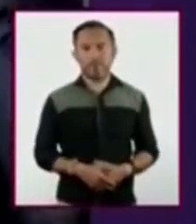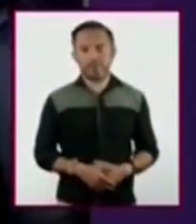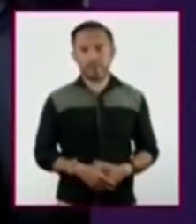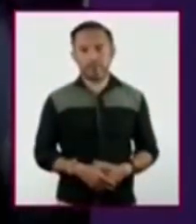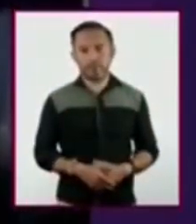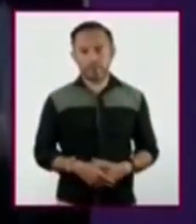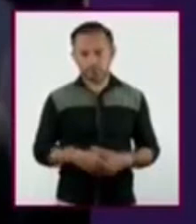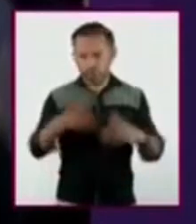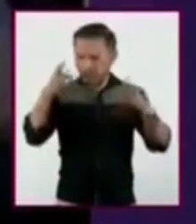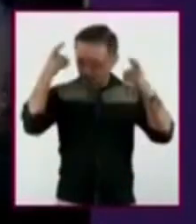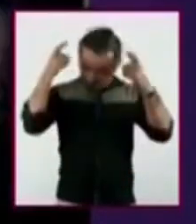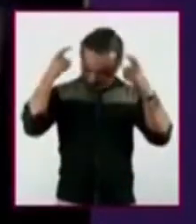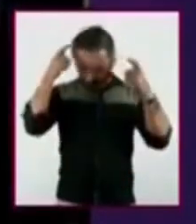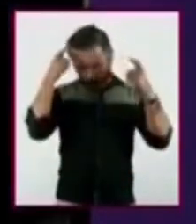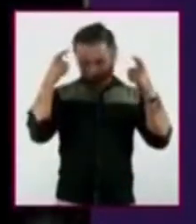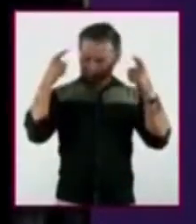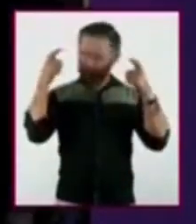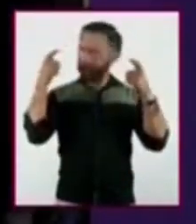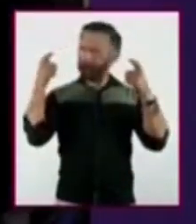This is strange.